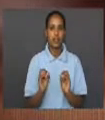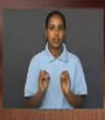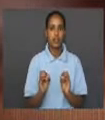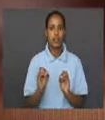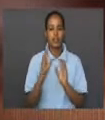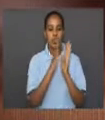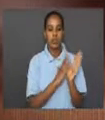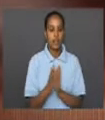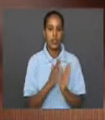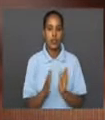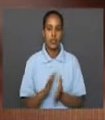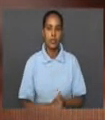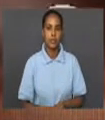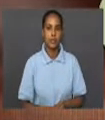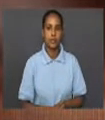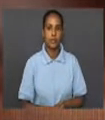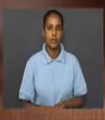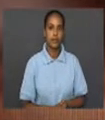Students, let's get ready.